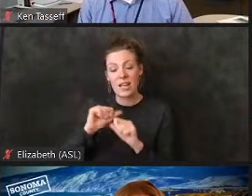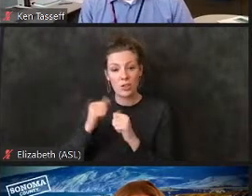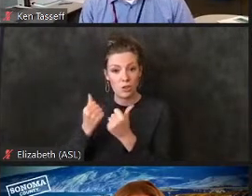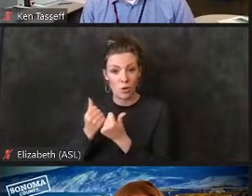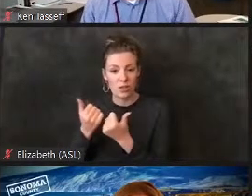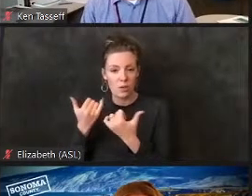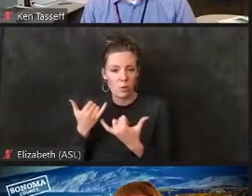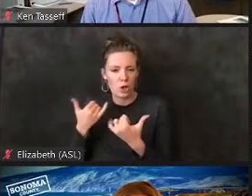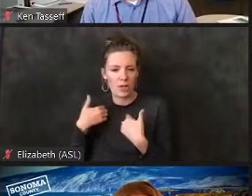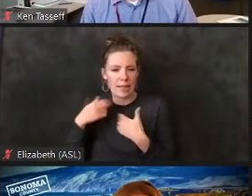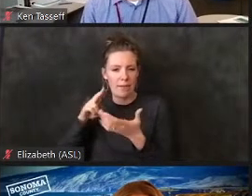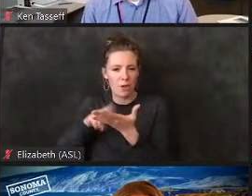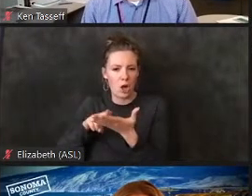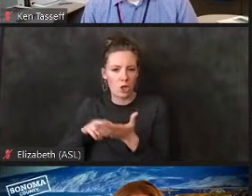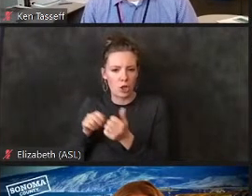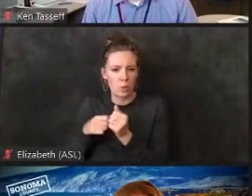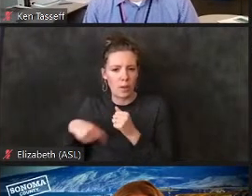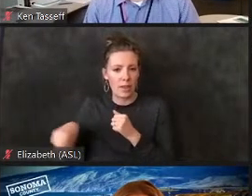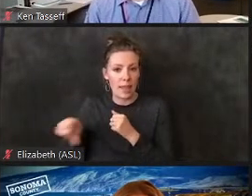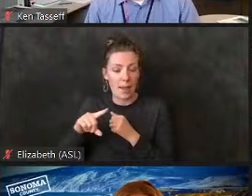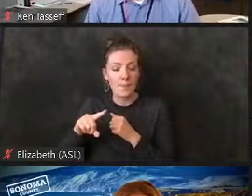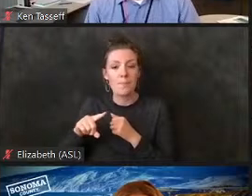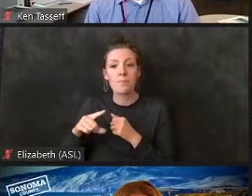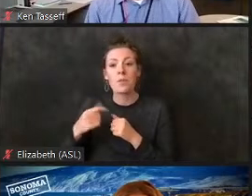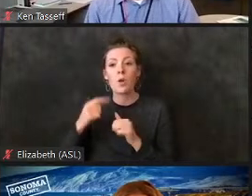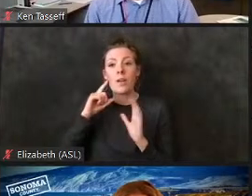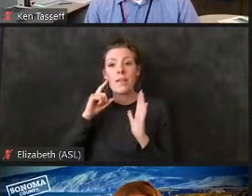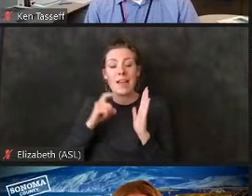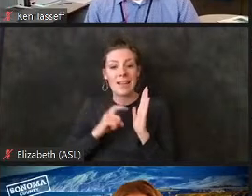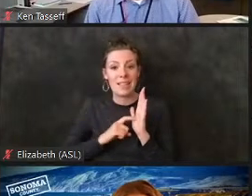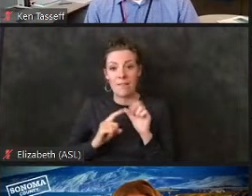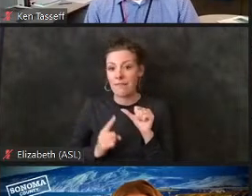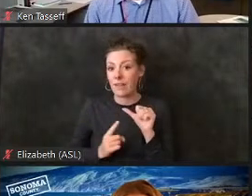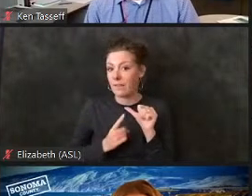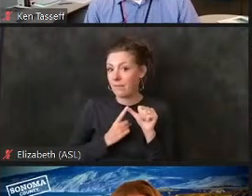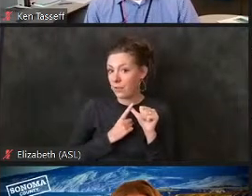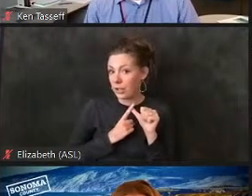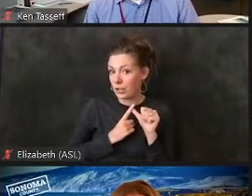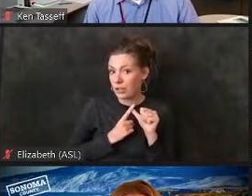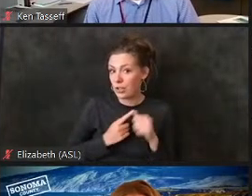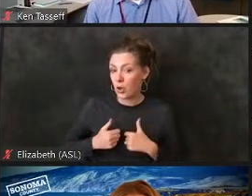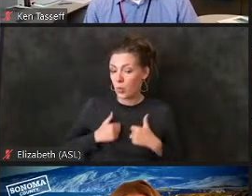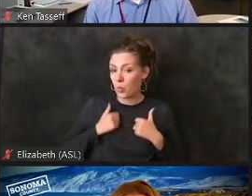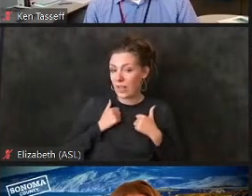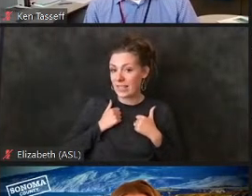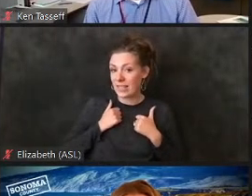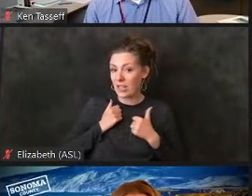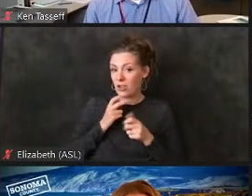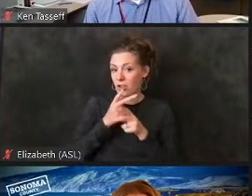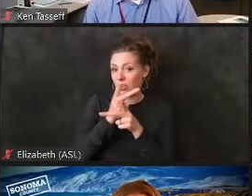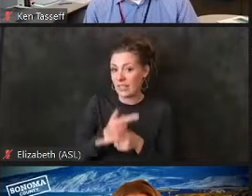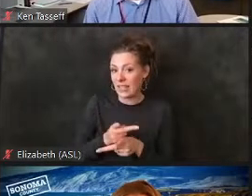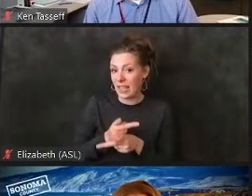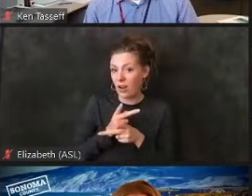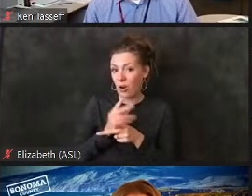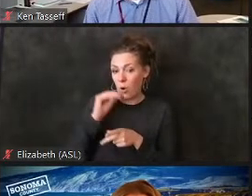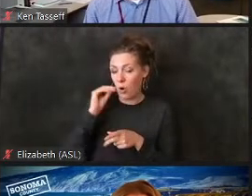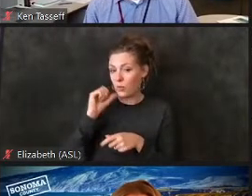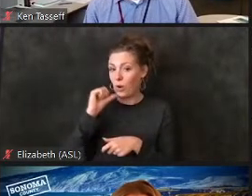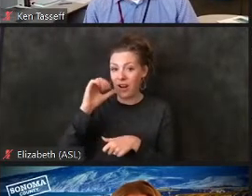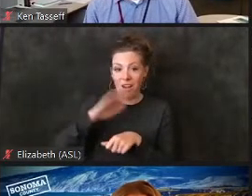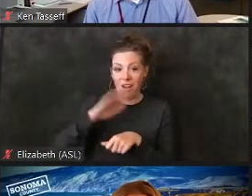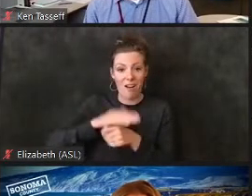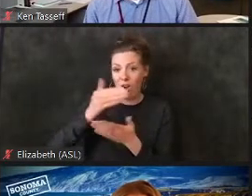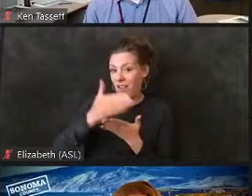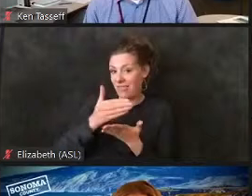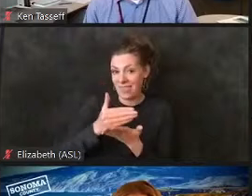to go in. So what we've done is we've identified first the residential care facilities that are not on a list, they're not even on